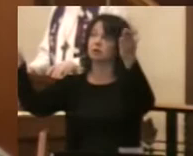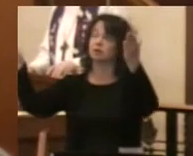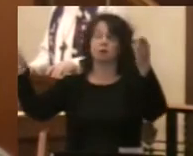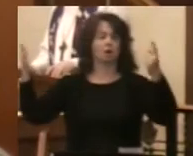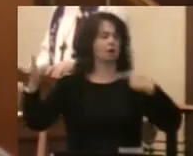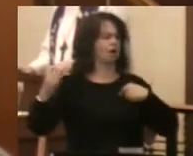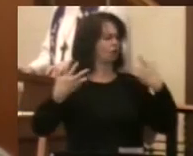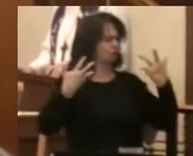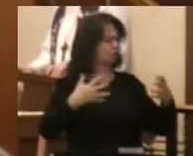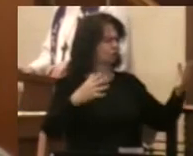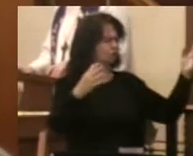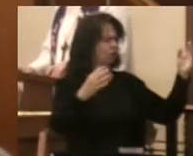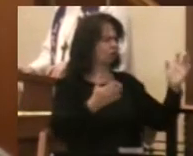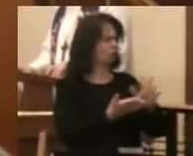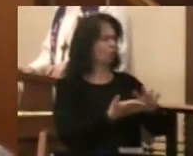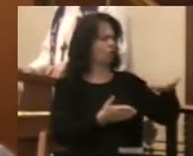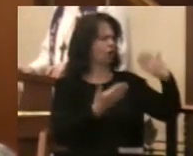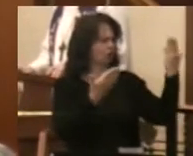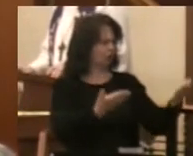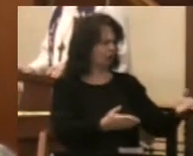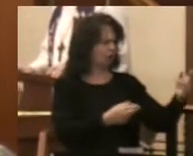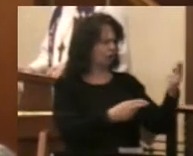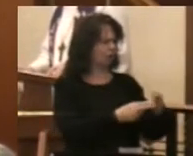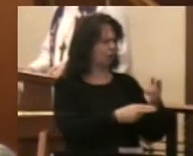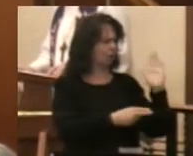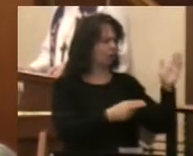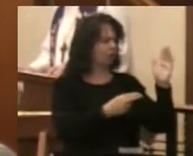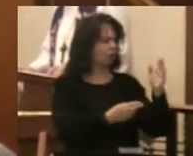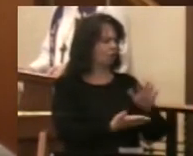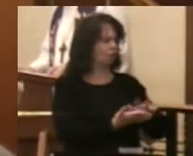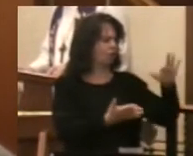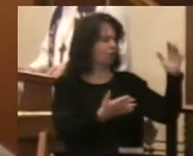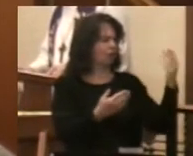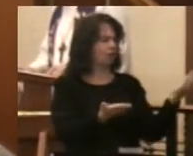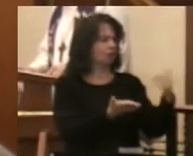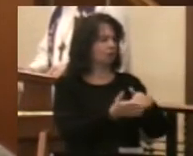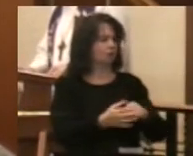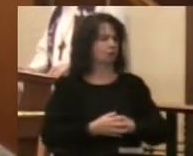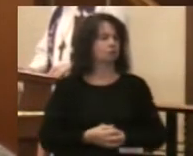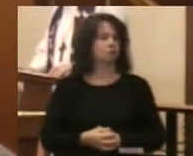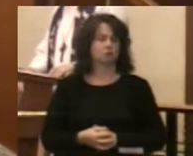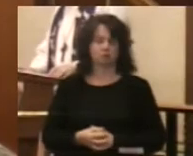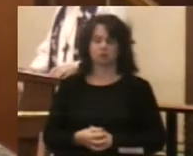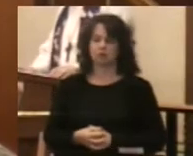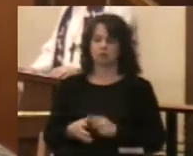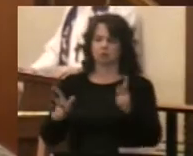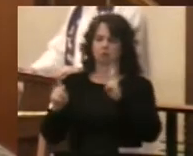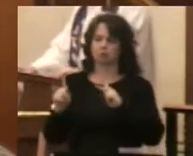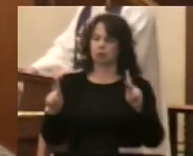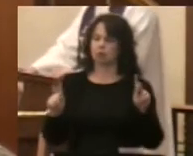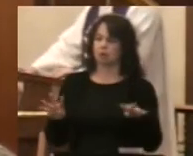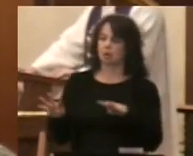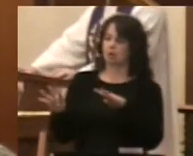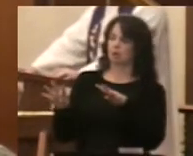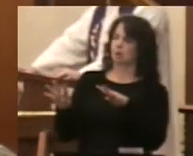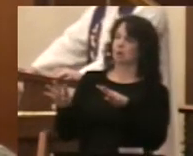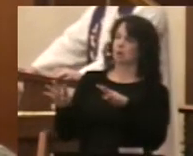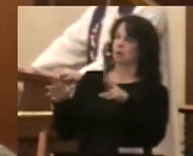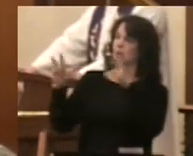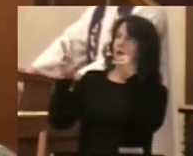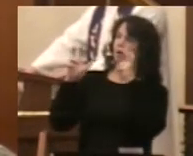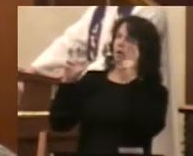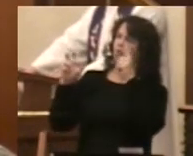"I have glorified it, and I will glorify it again." The crowd standing there heard it and said that it